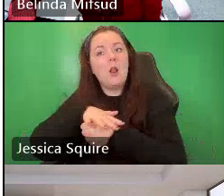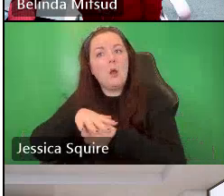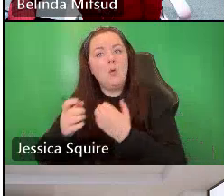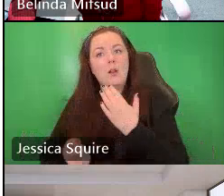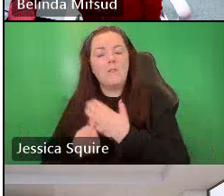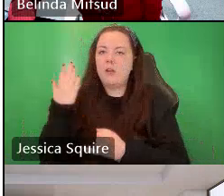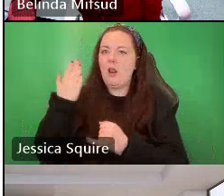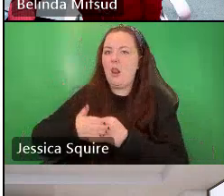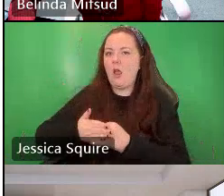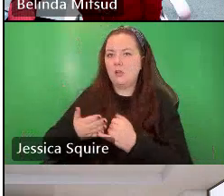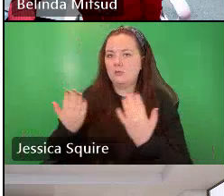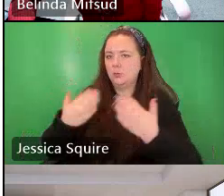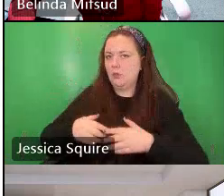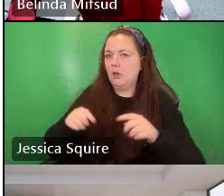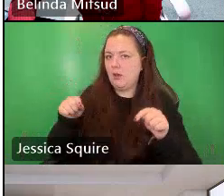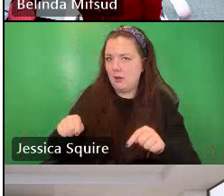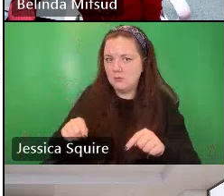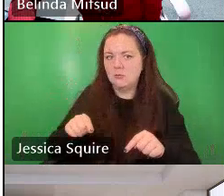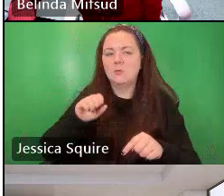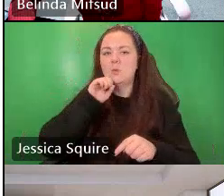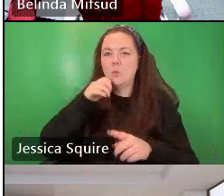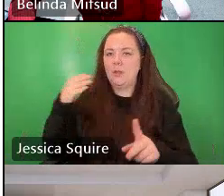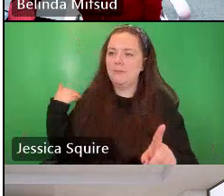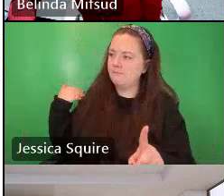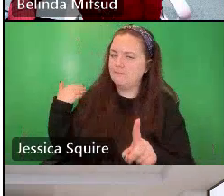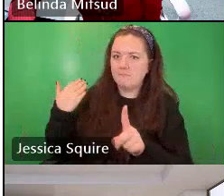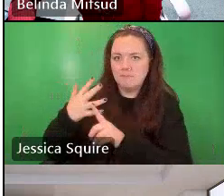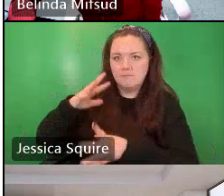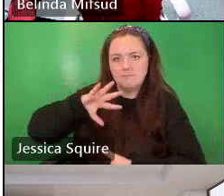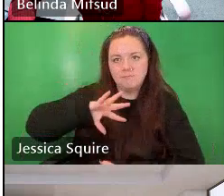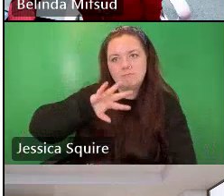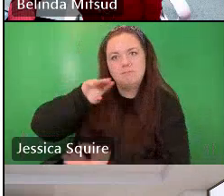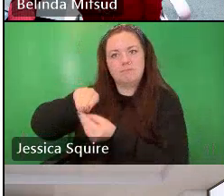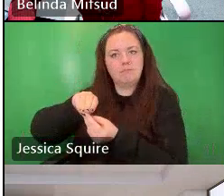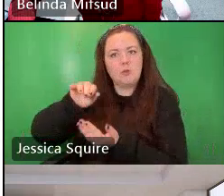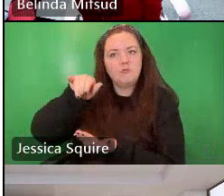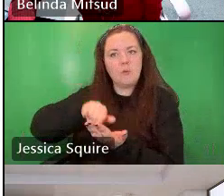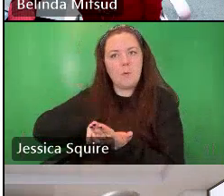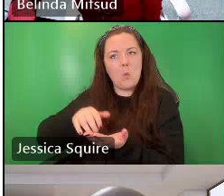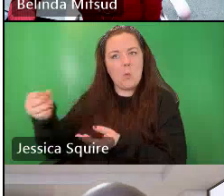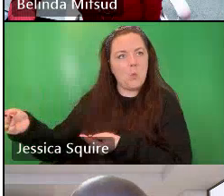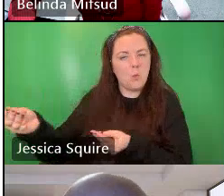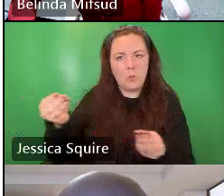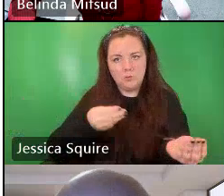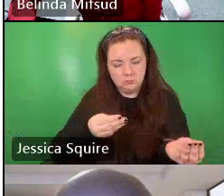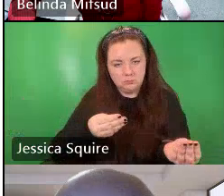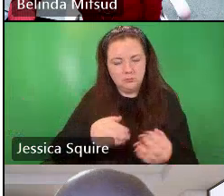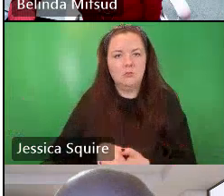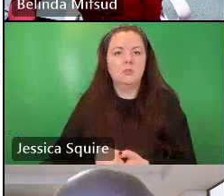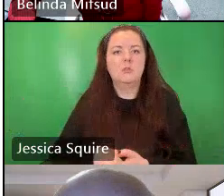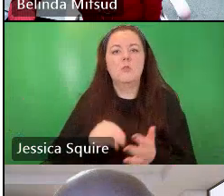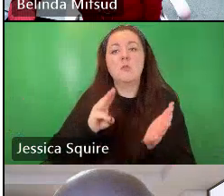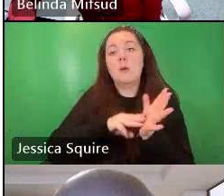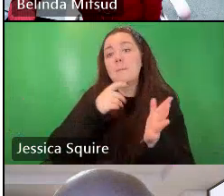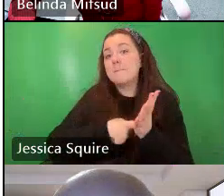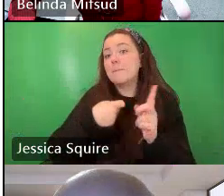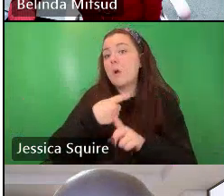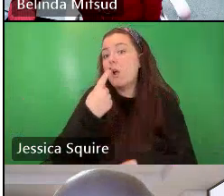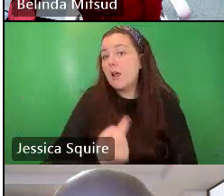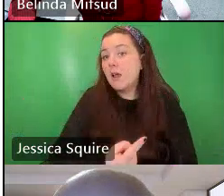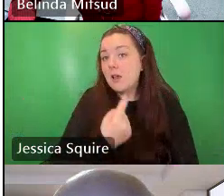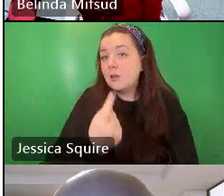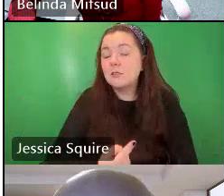into that kind of like an overview report, and we'll update it on there. And hopefully we'll carry on doing this. Mark runs a monthly Derbyshire dialogue